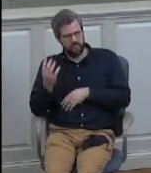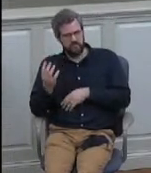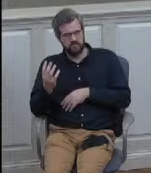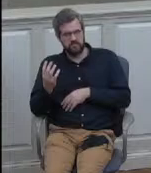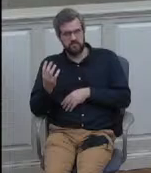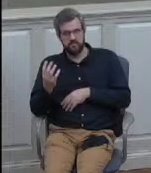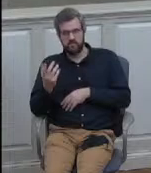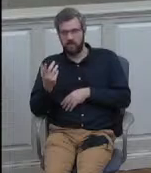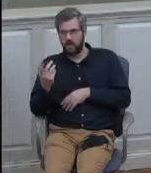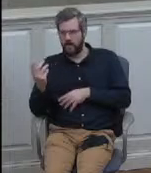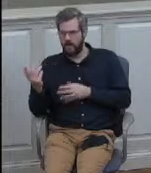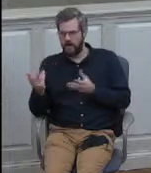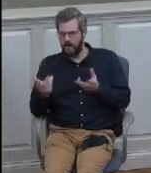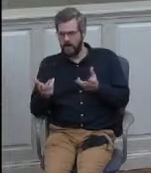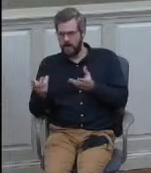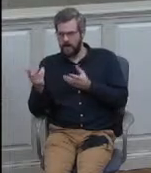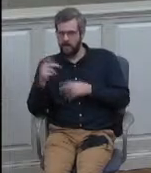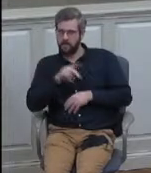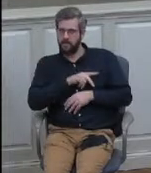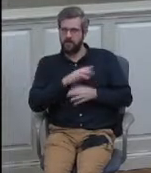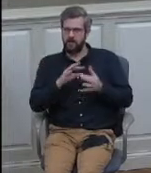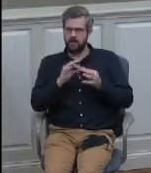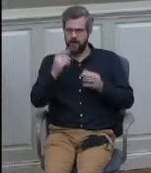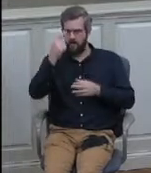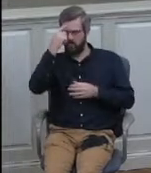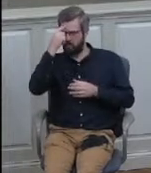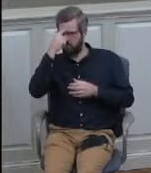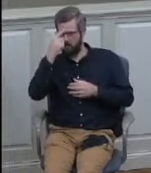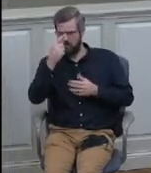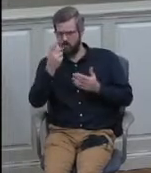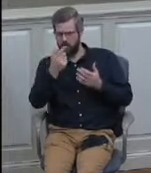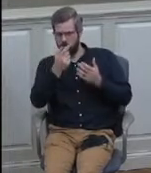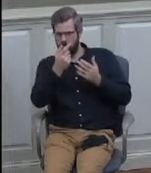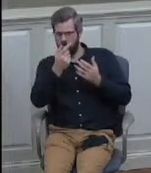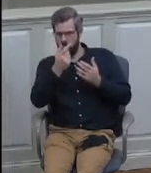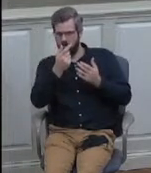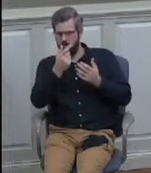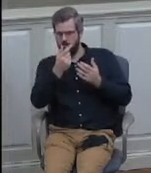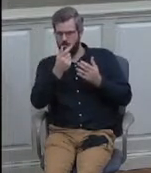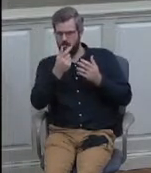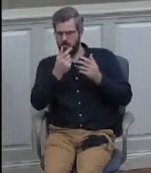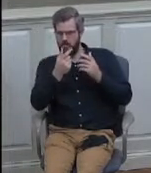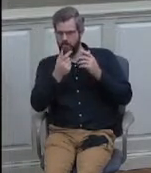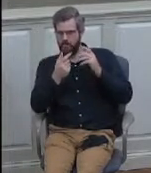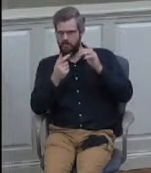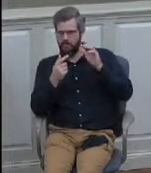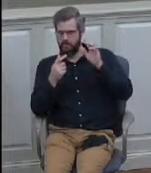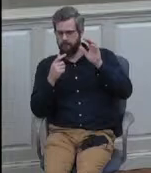I thought we eliminated the